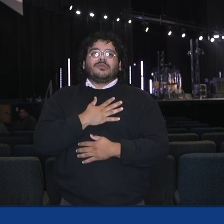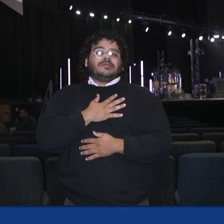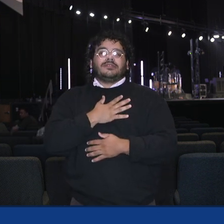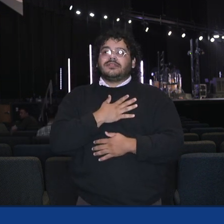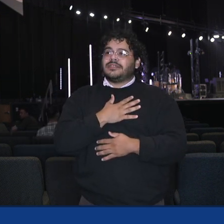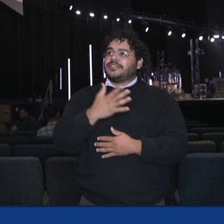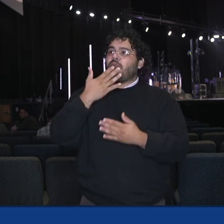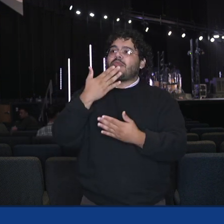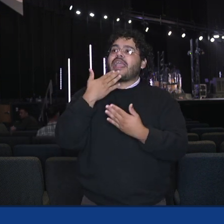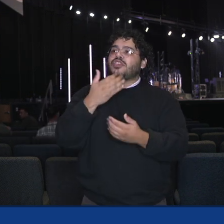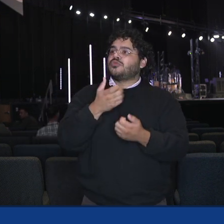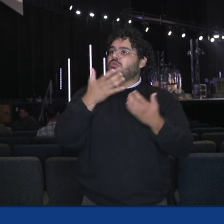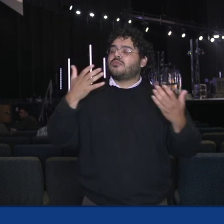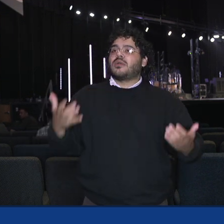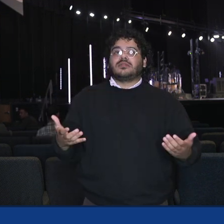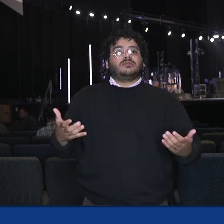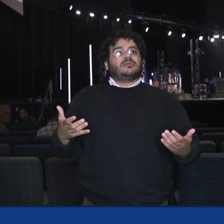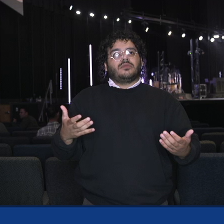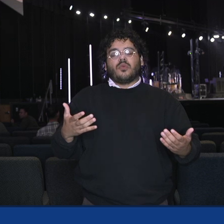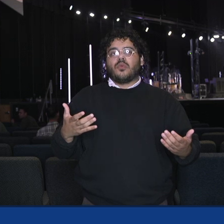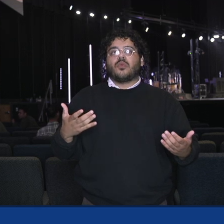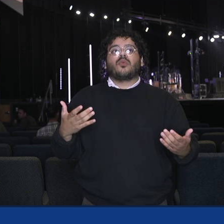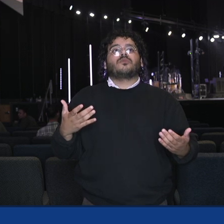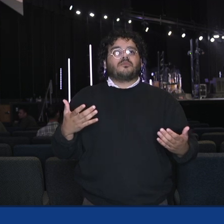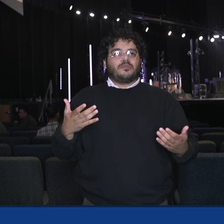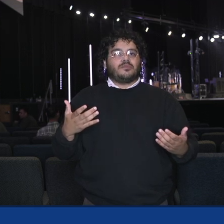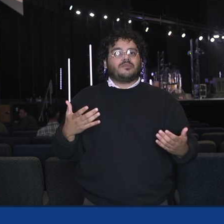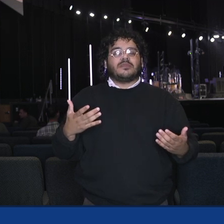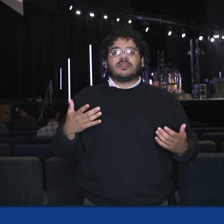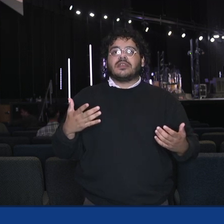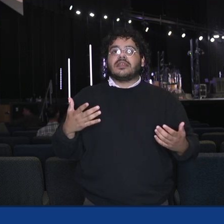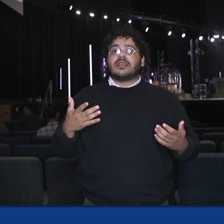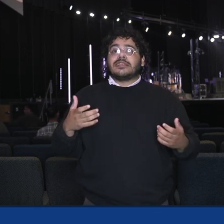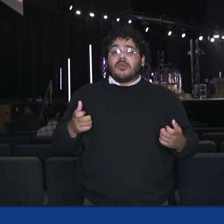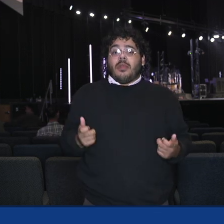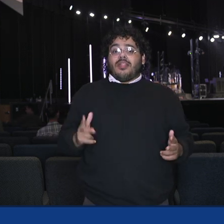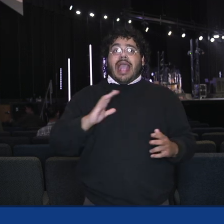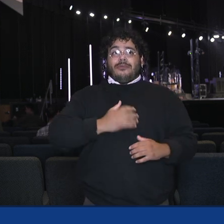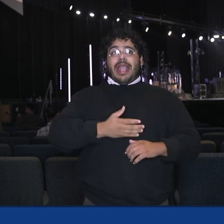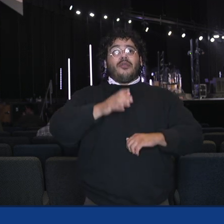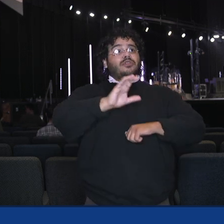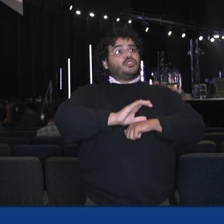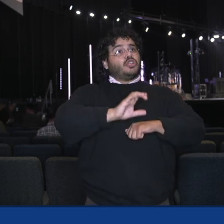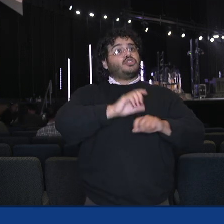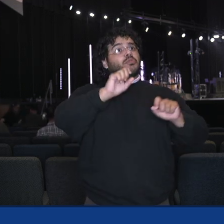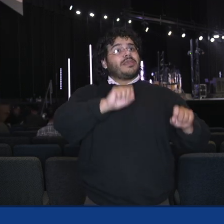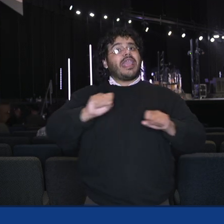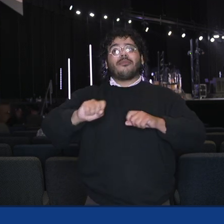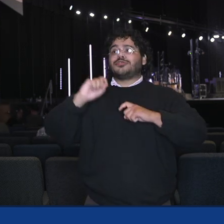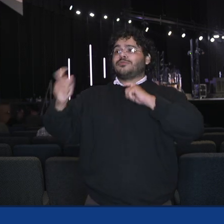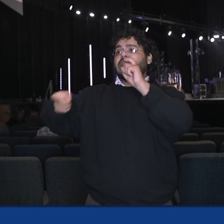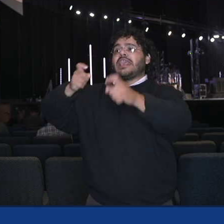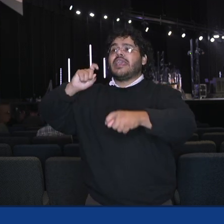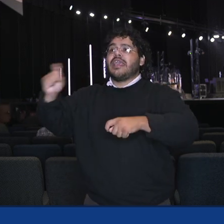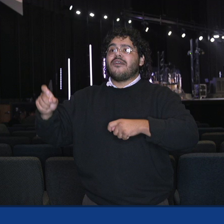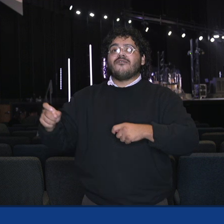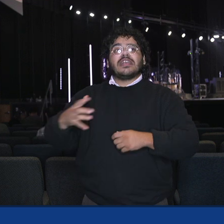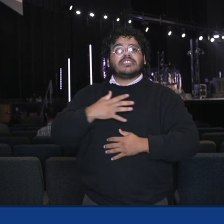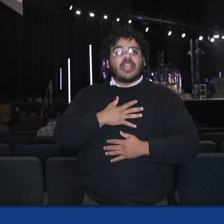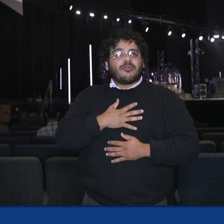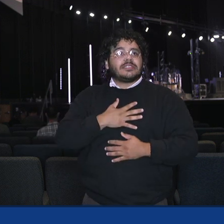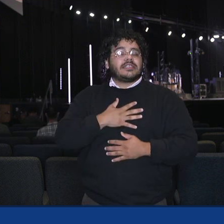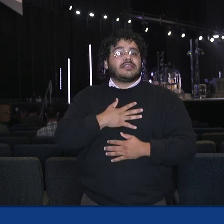So thank you so much for allowing Vineyard Columbus to be a generous church. We are going to continue